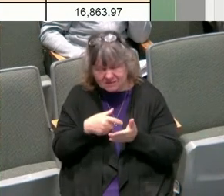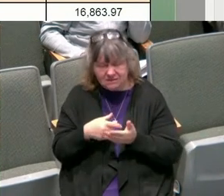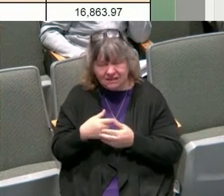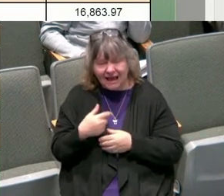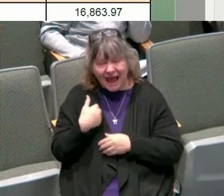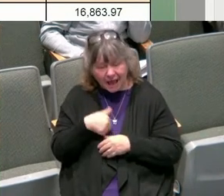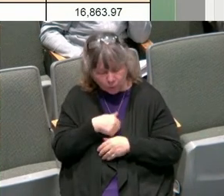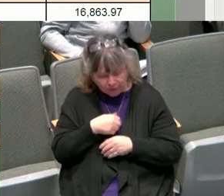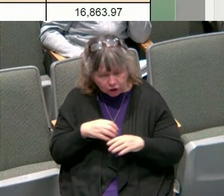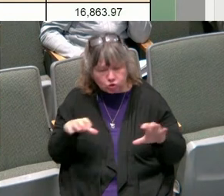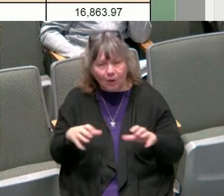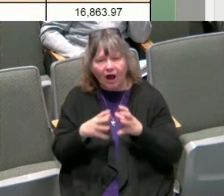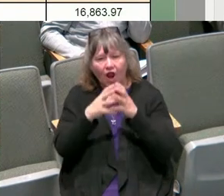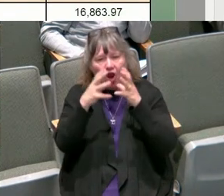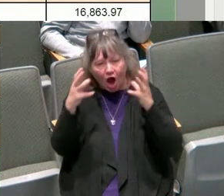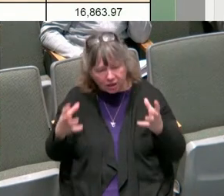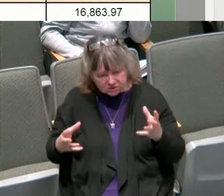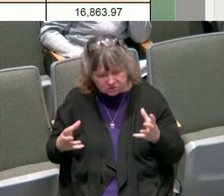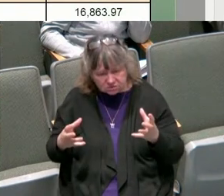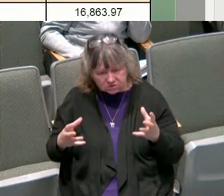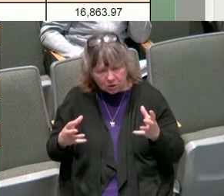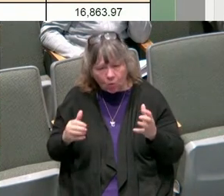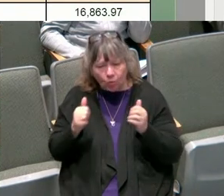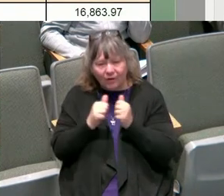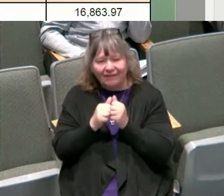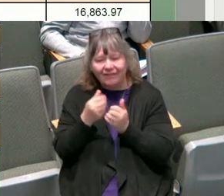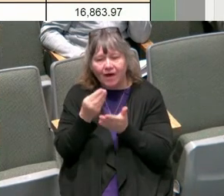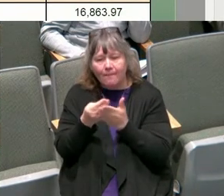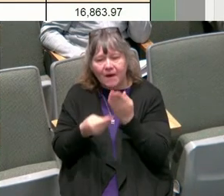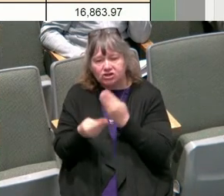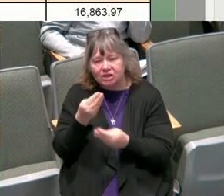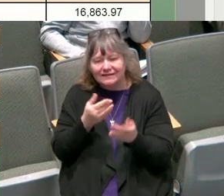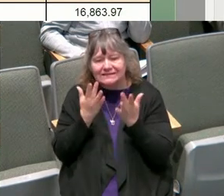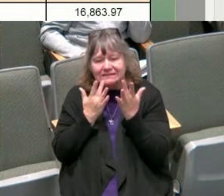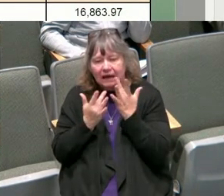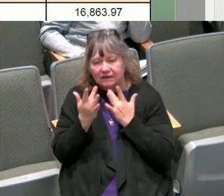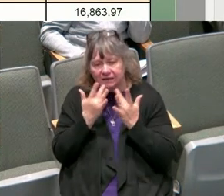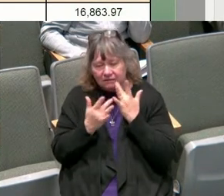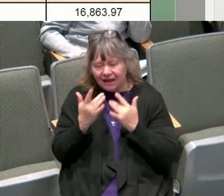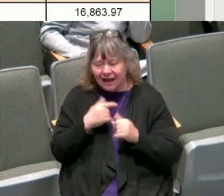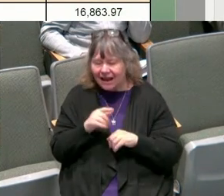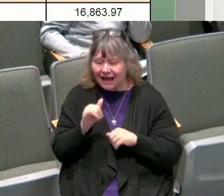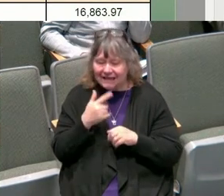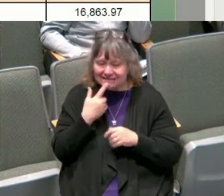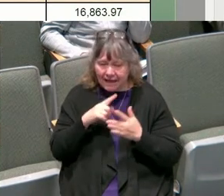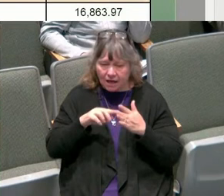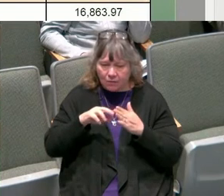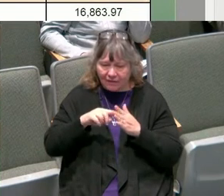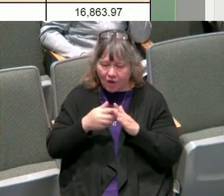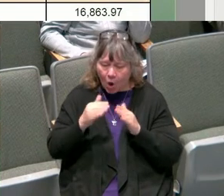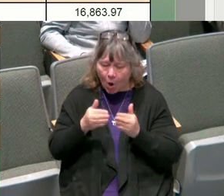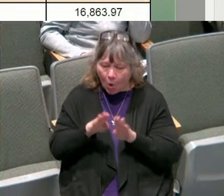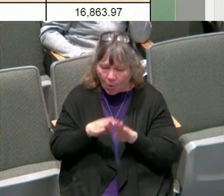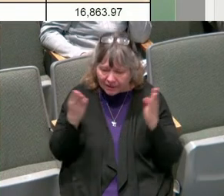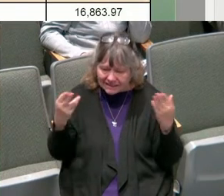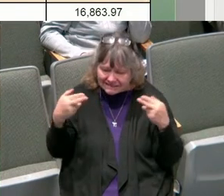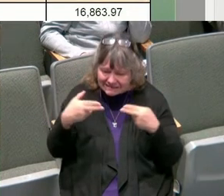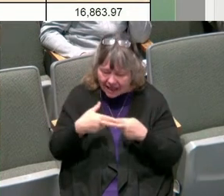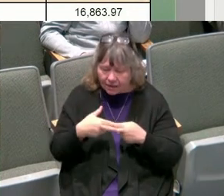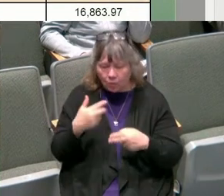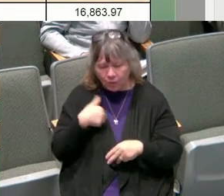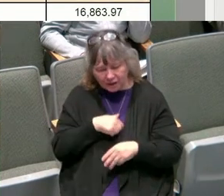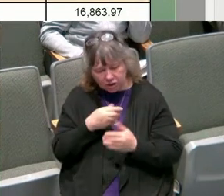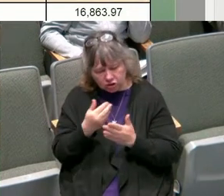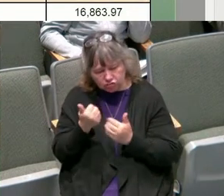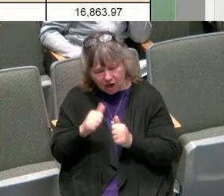very good things happen on a very tight budget as I said on my opening slide we try to be fiscally responsible we